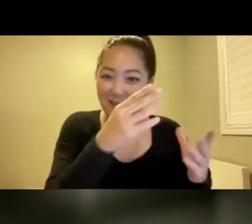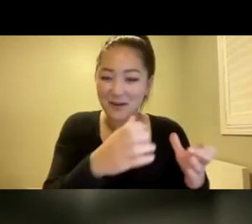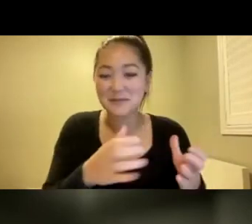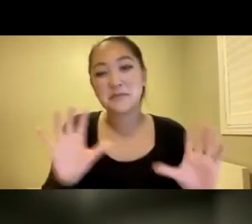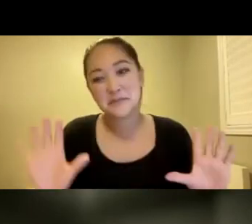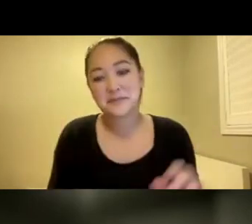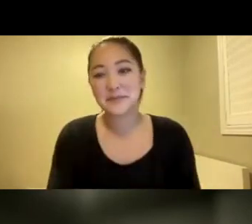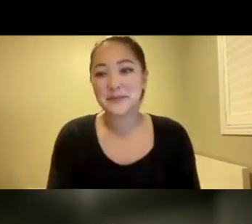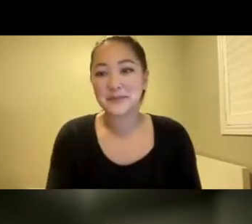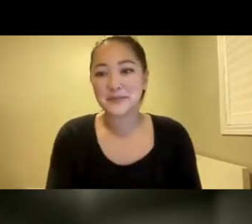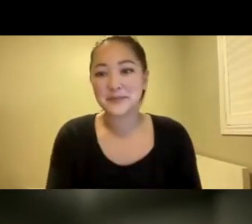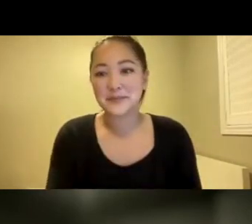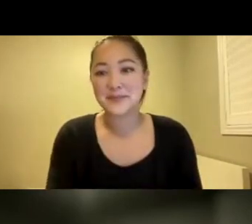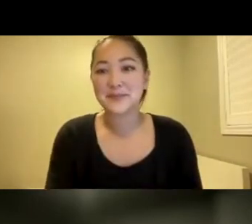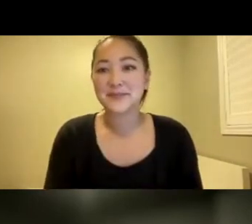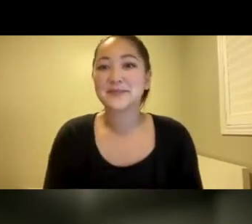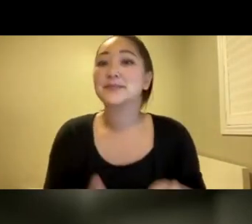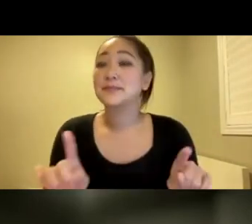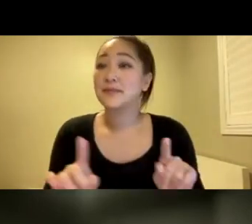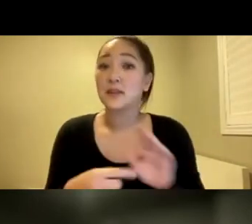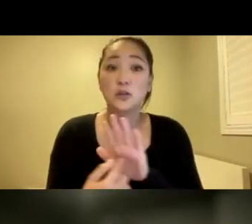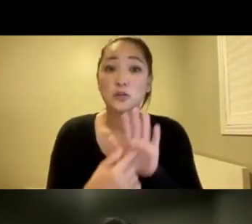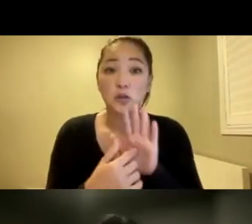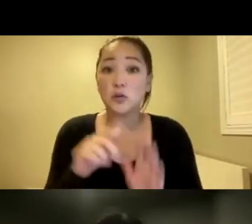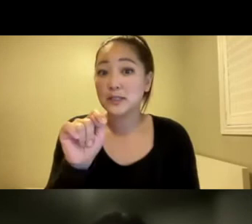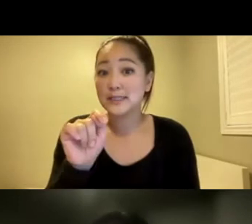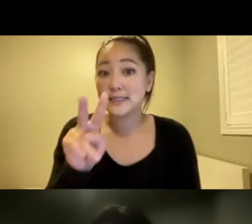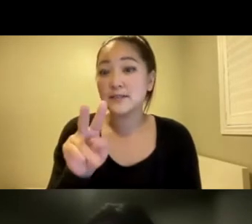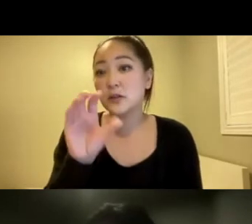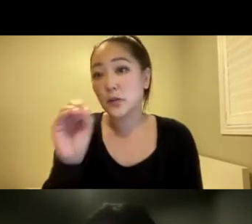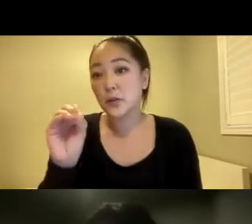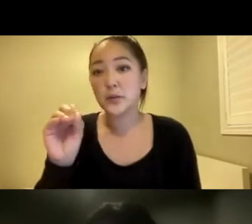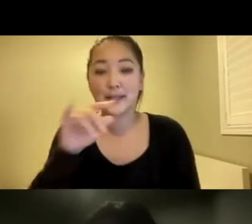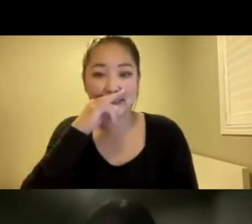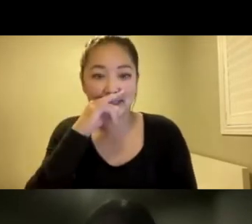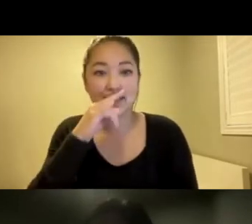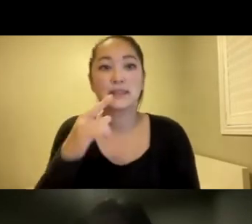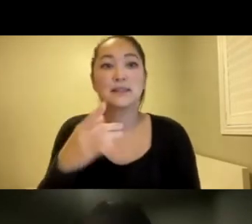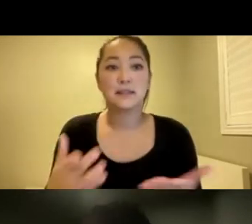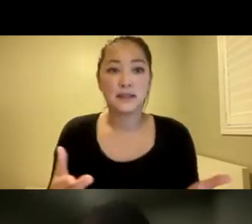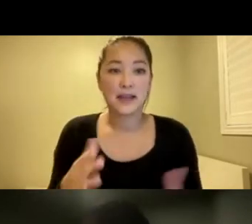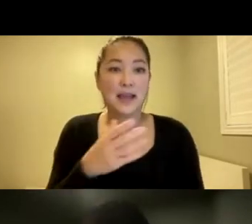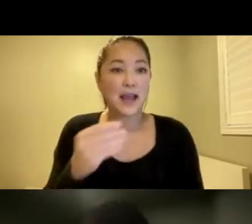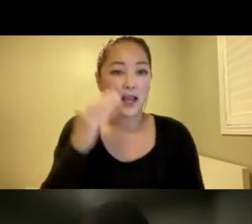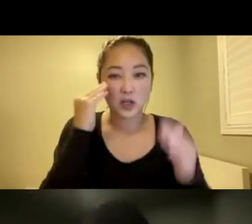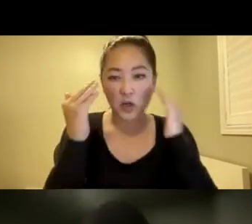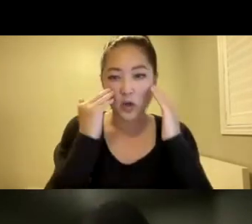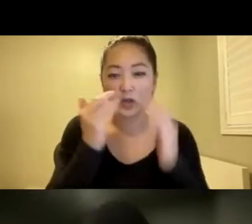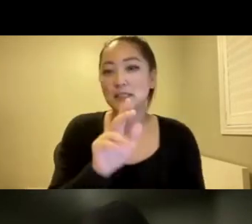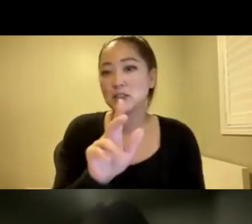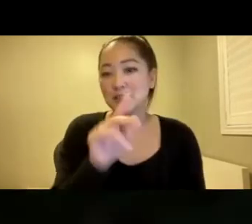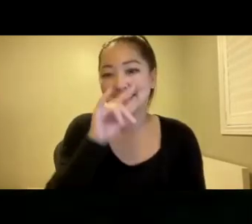we've done, the show's airing on TVO Kids in Toronto, and then Knowledge Kids on the West Coast, where we